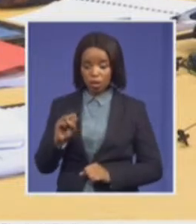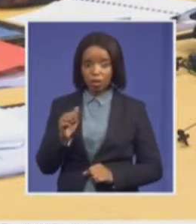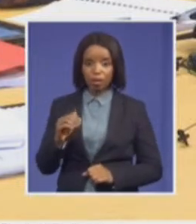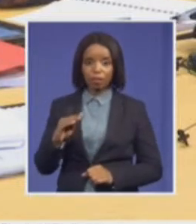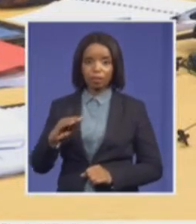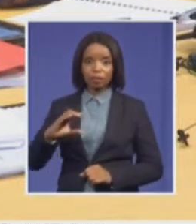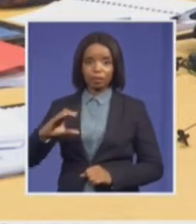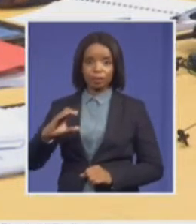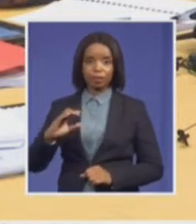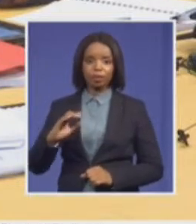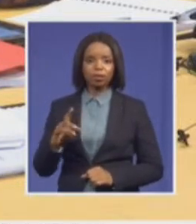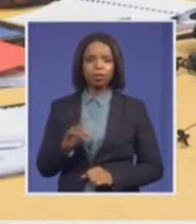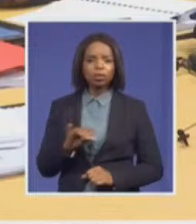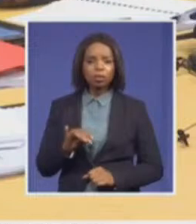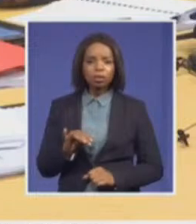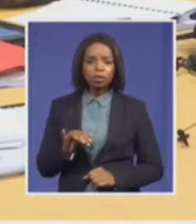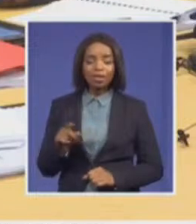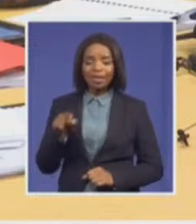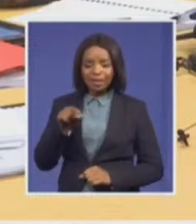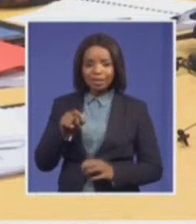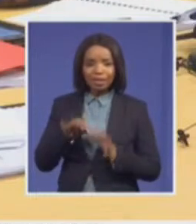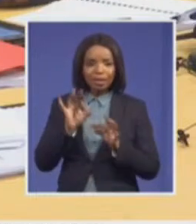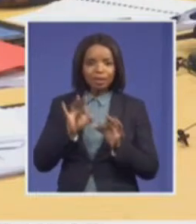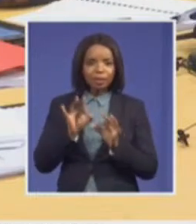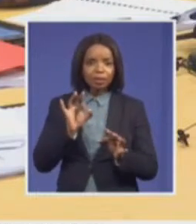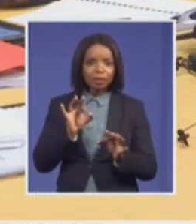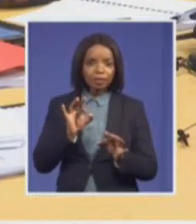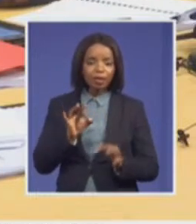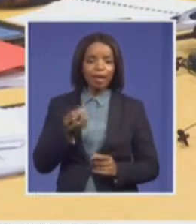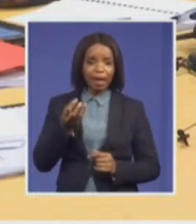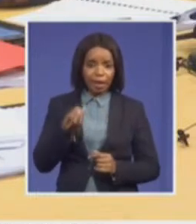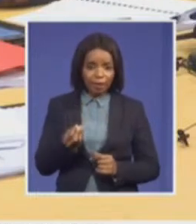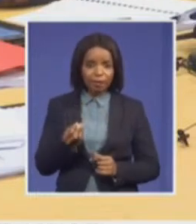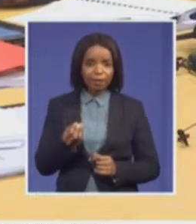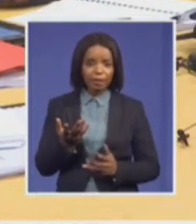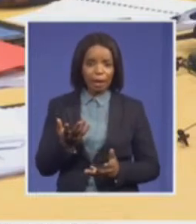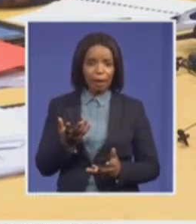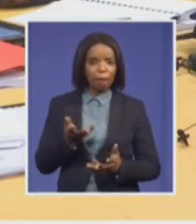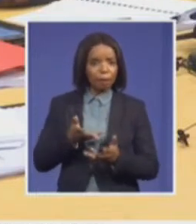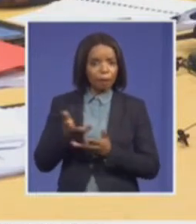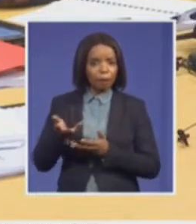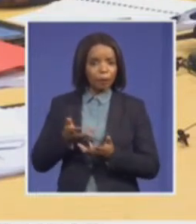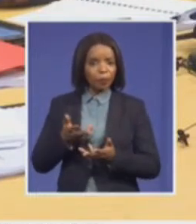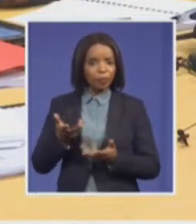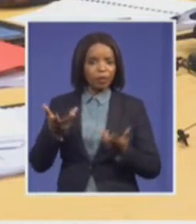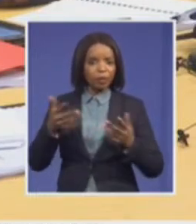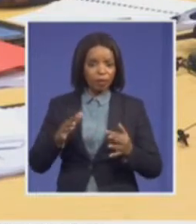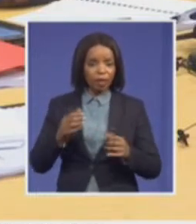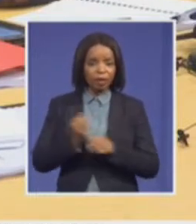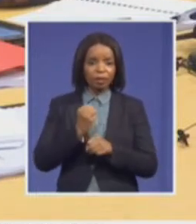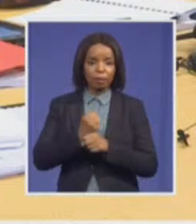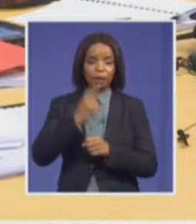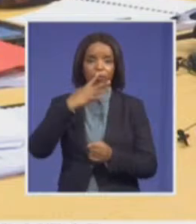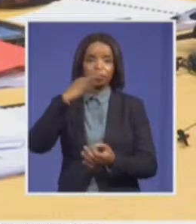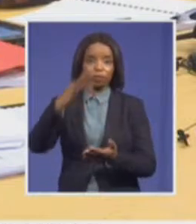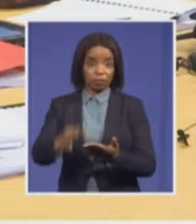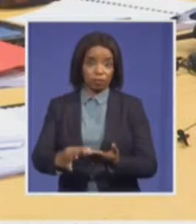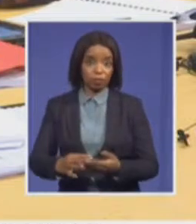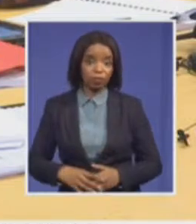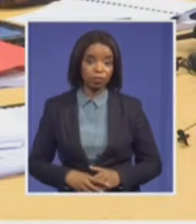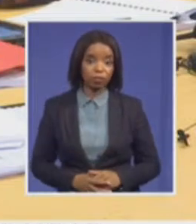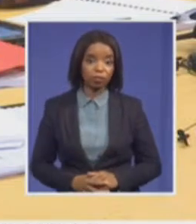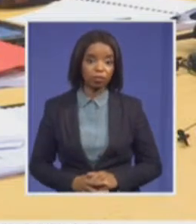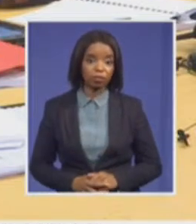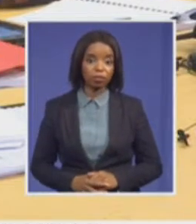example, investigation, and then recommending a sanction to who is liable. No. You will get involved?